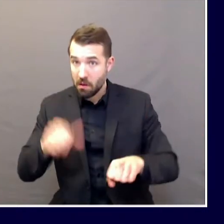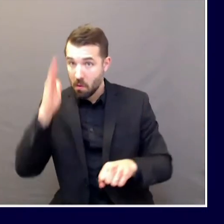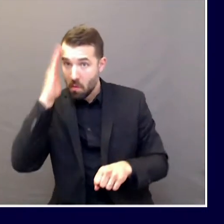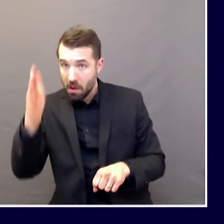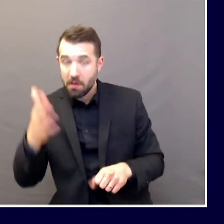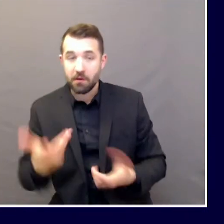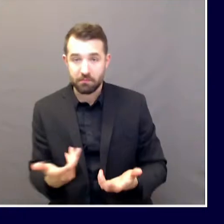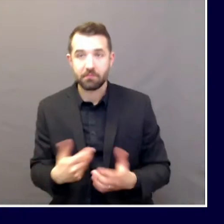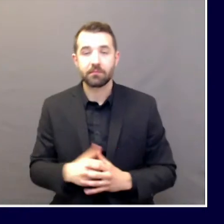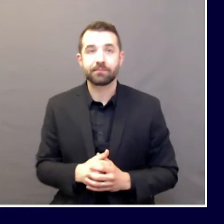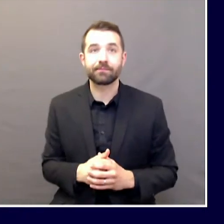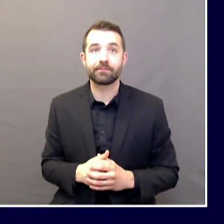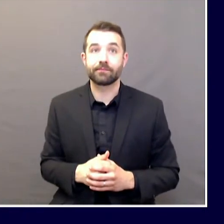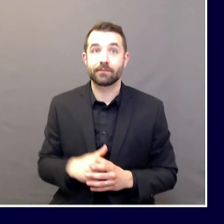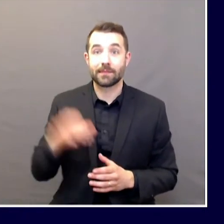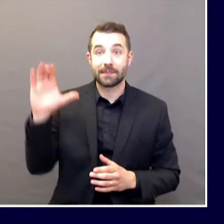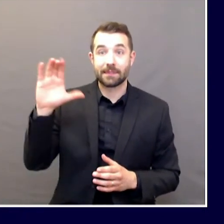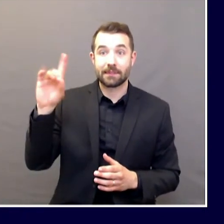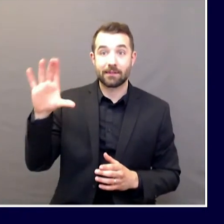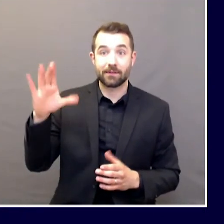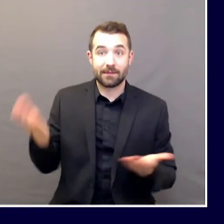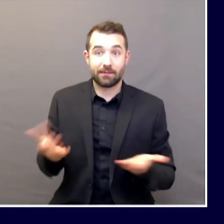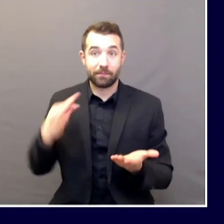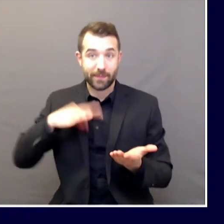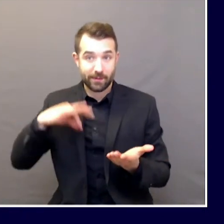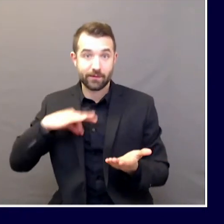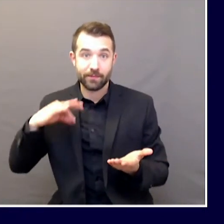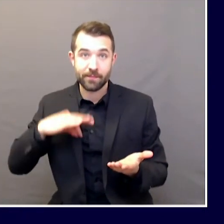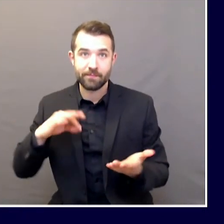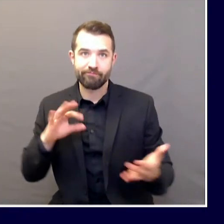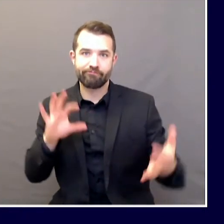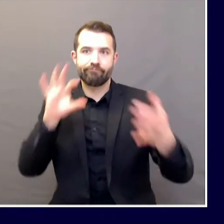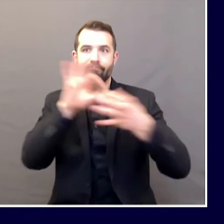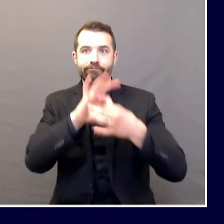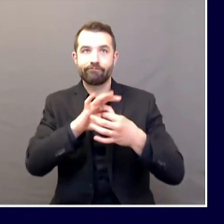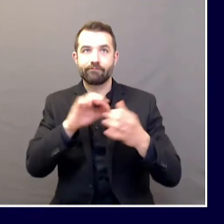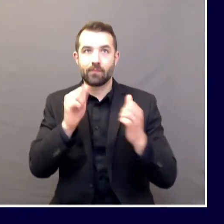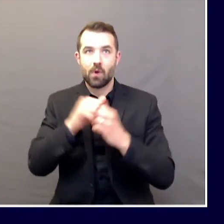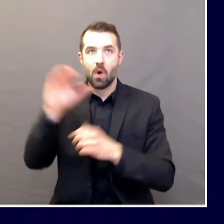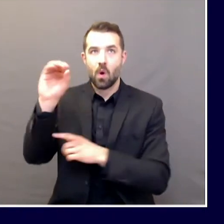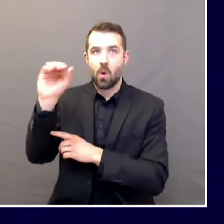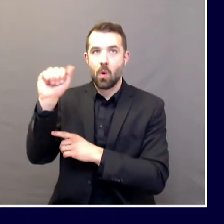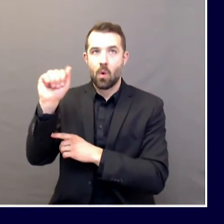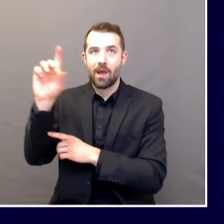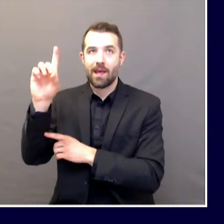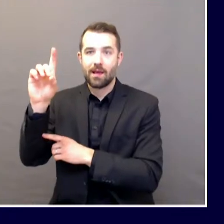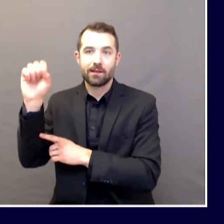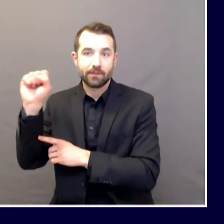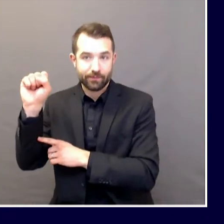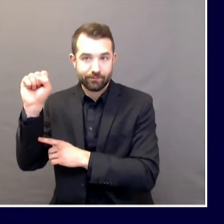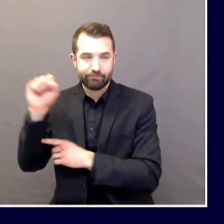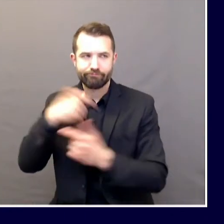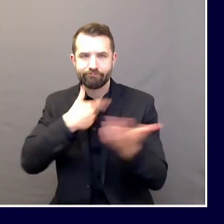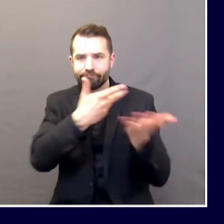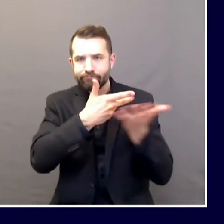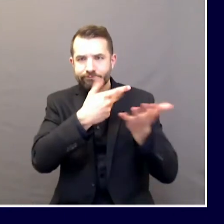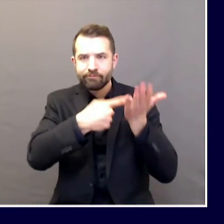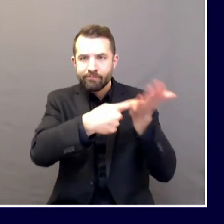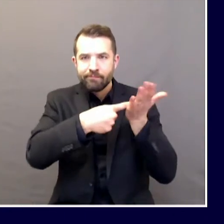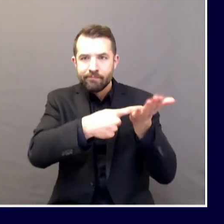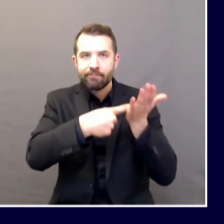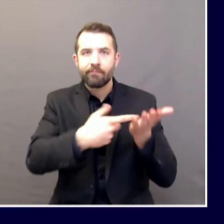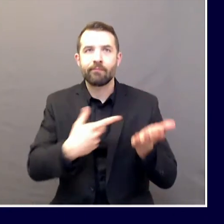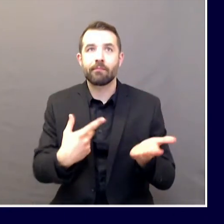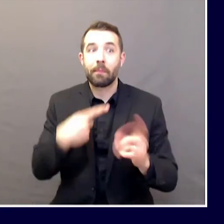really closely with our colleagues at ODES in combination with community level vaccination providers, such as those